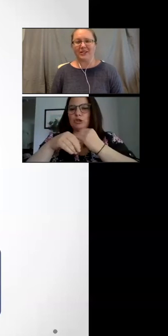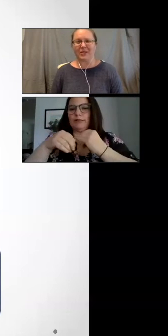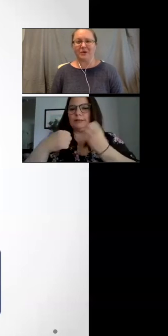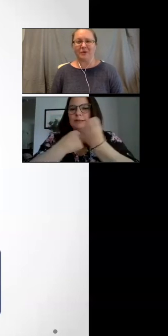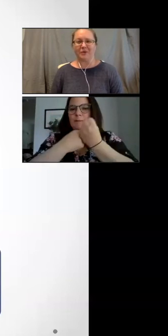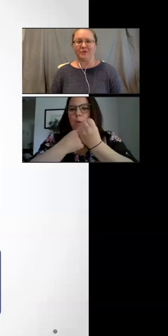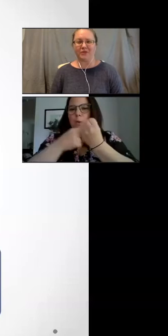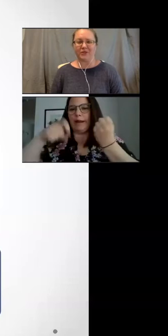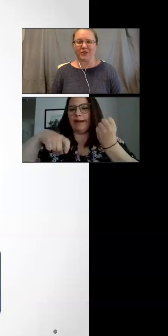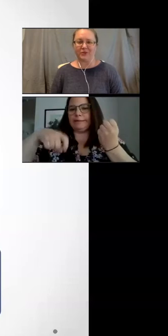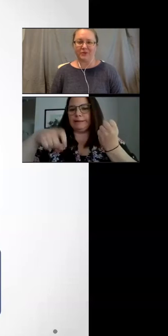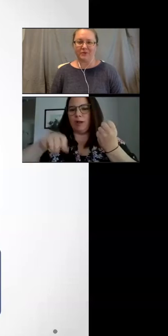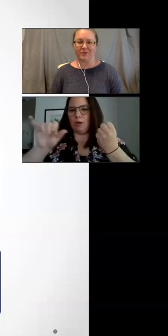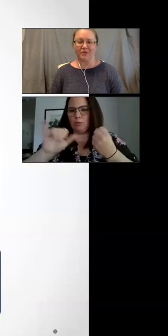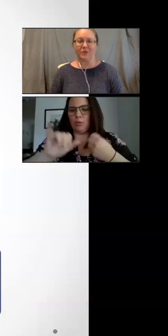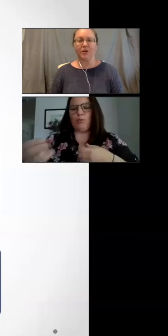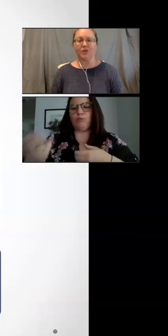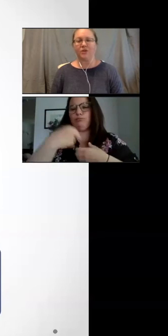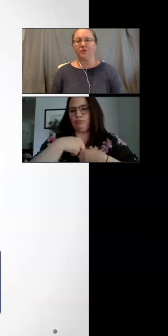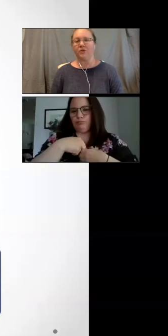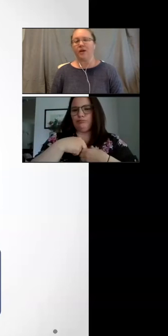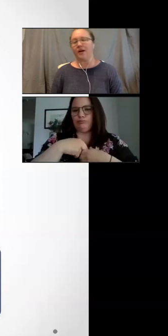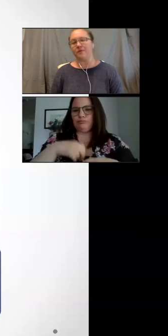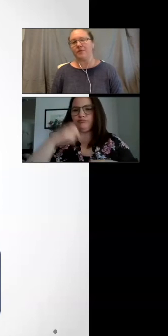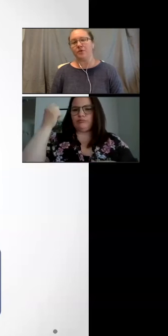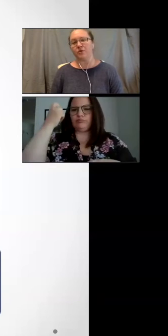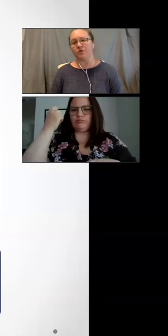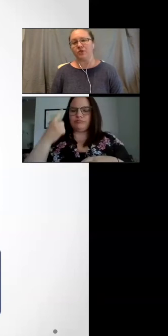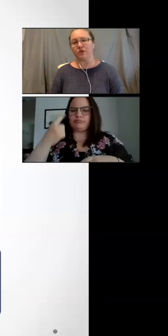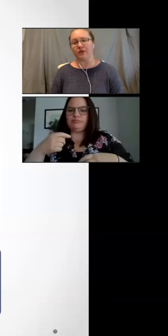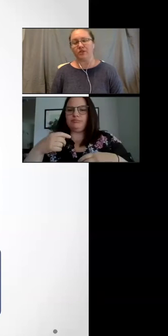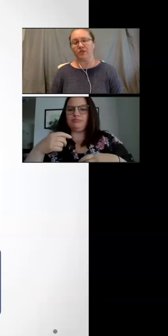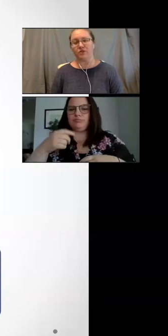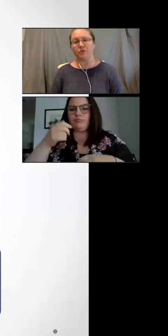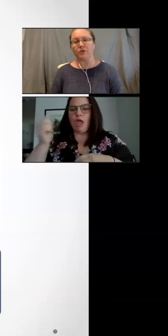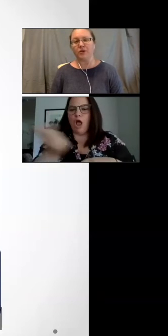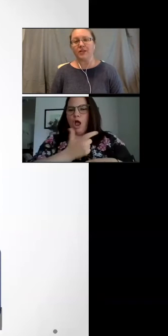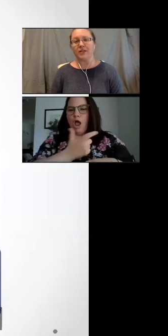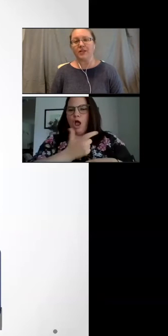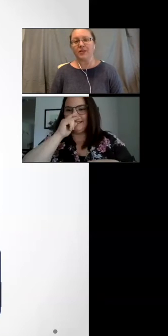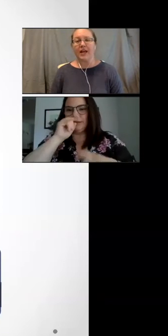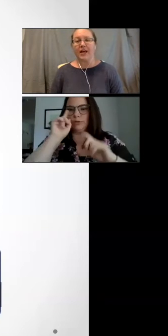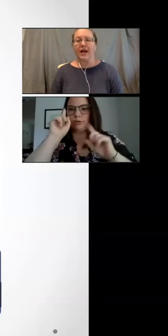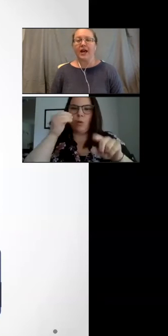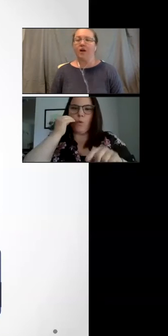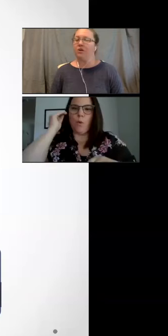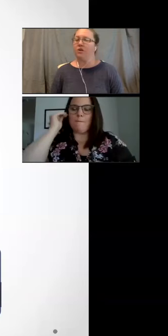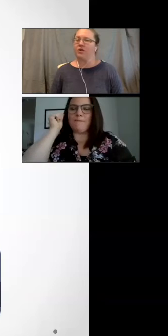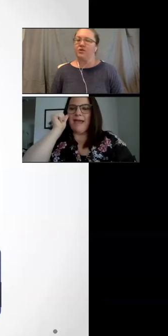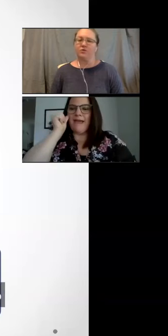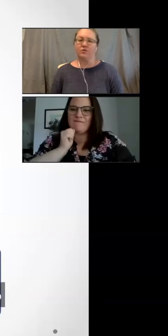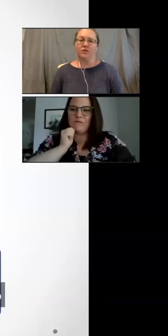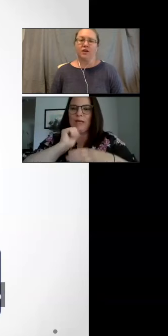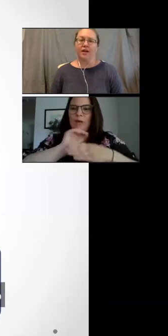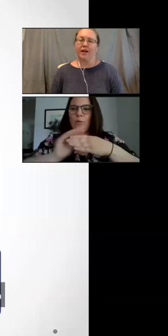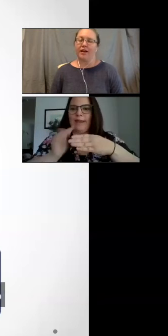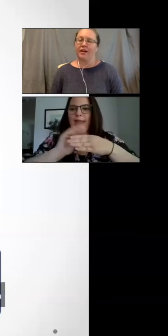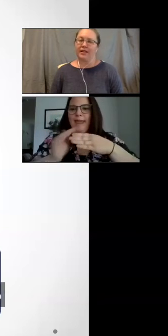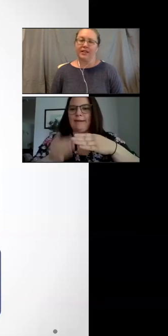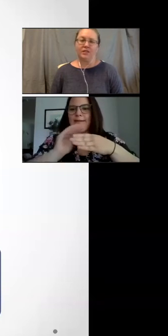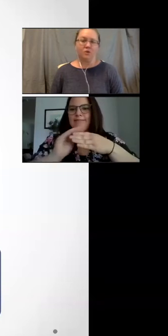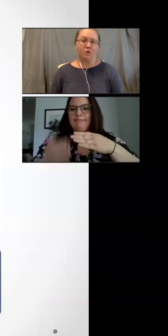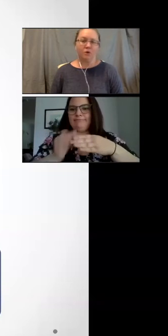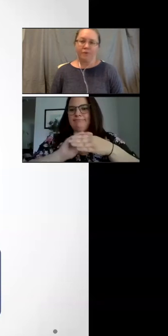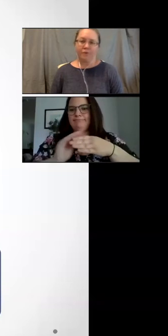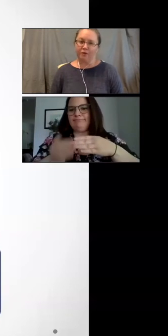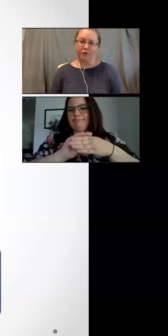integrating into the program at Victory Hill Dorms. We also support children who have additional support needs. All the children, like I